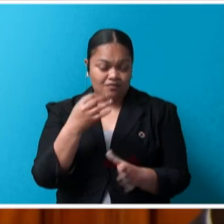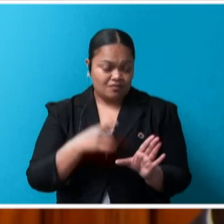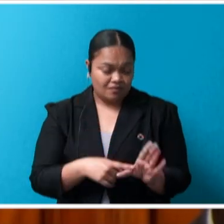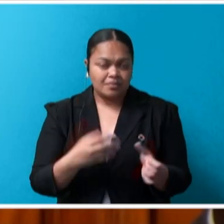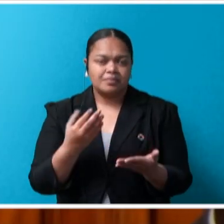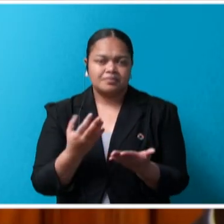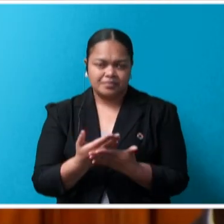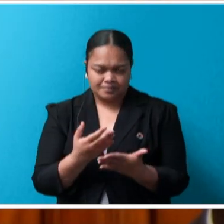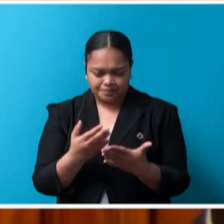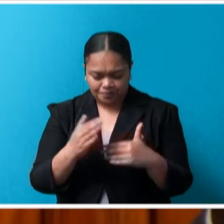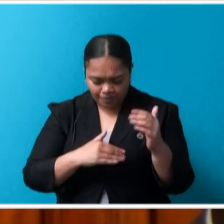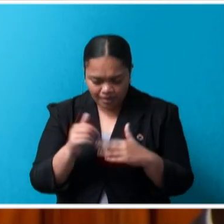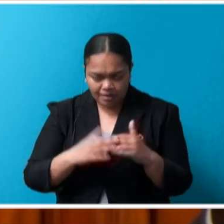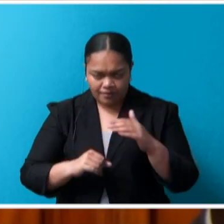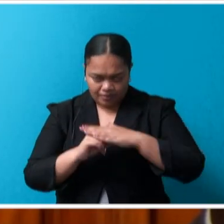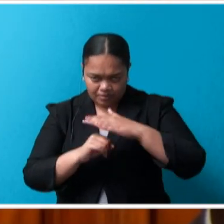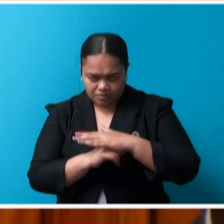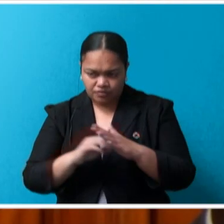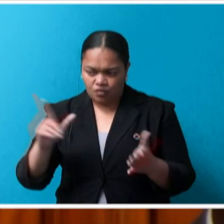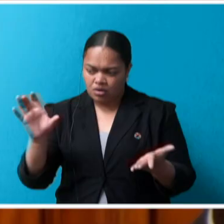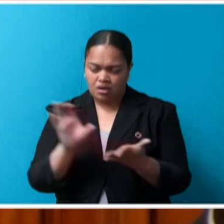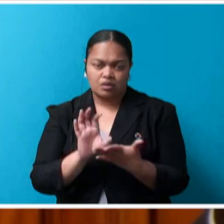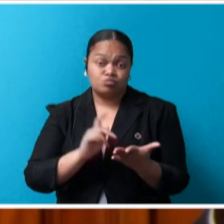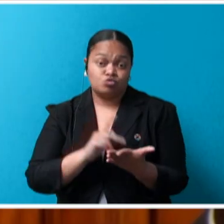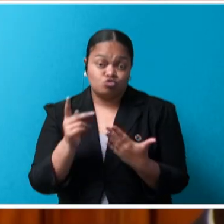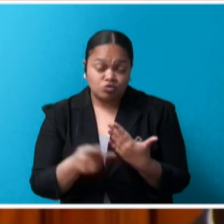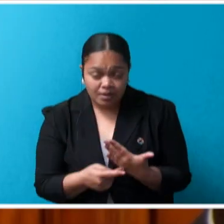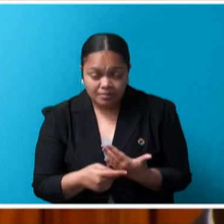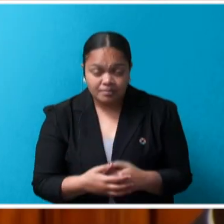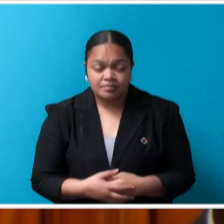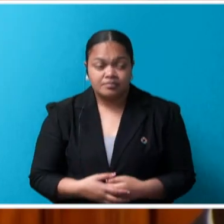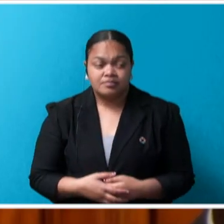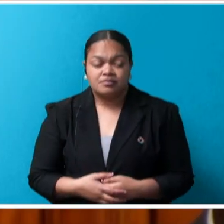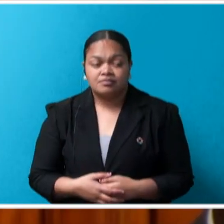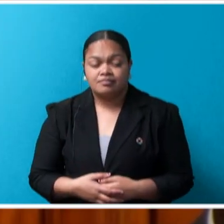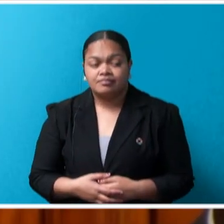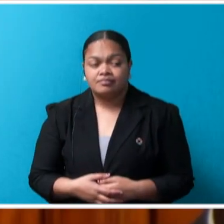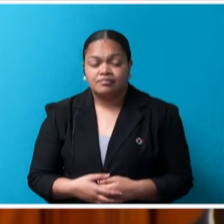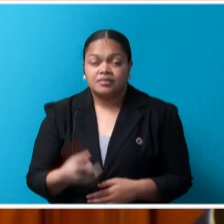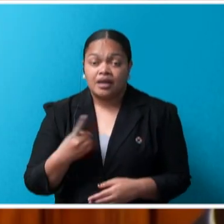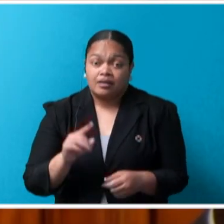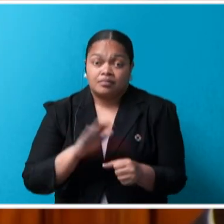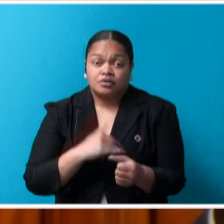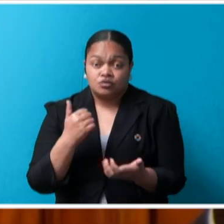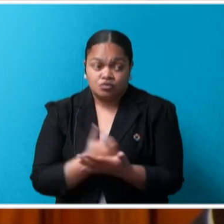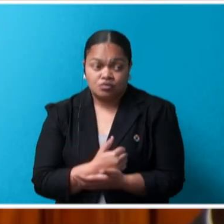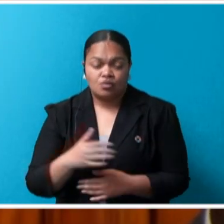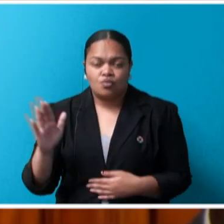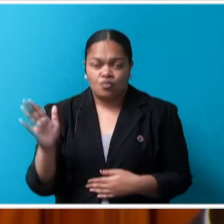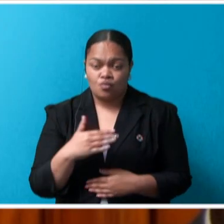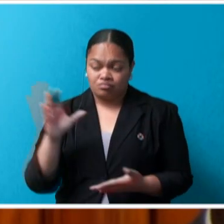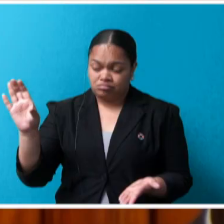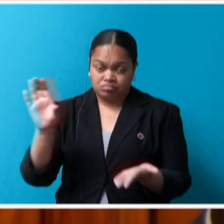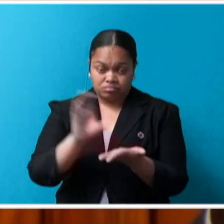foundation, deepening the reach of our grant program, strengthening our cooperative sector, and ensuring every dollar allocated continues